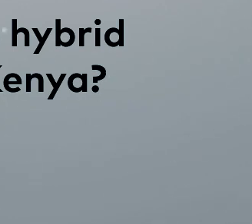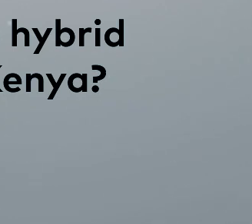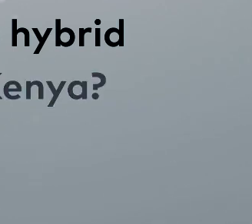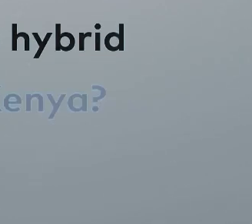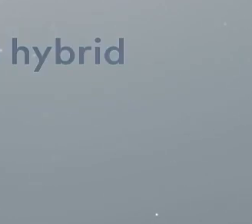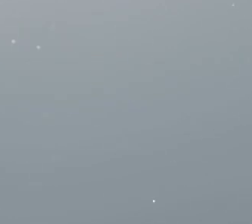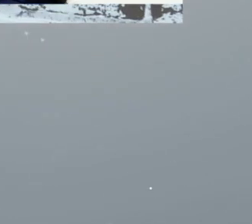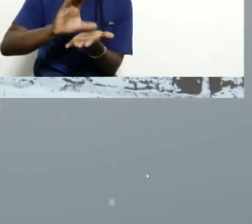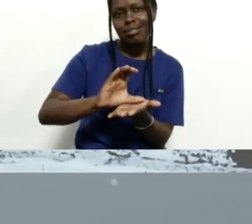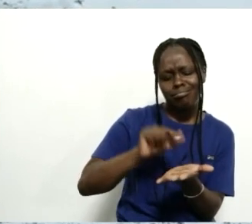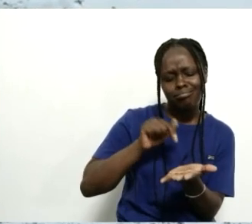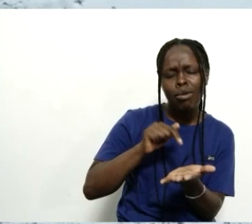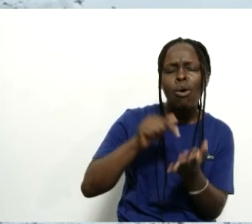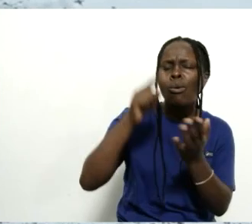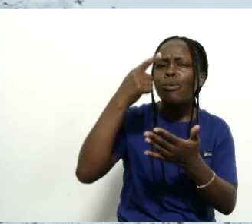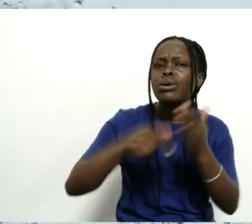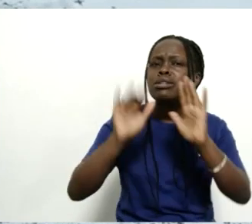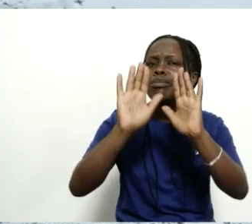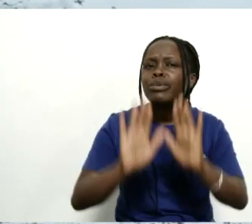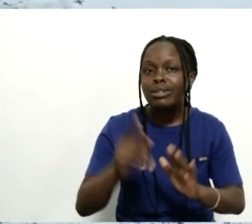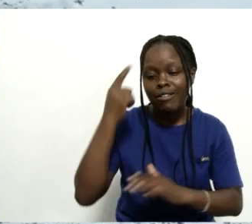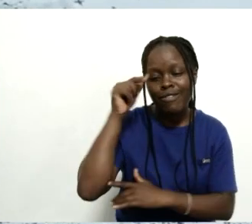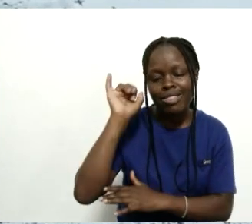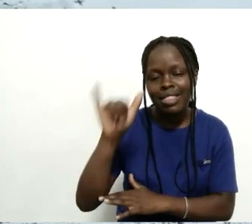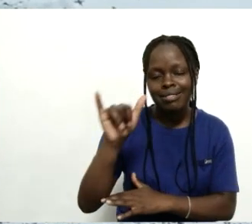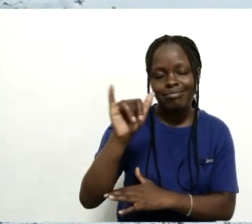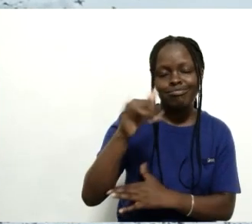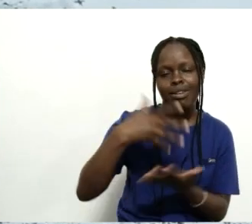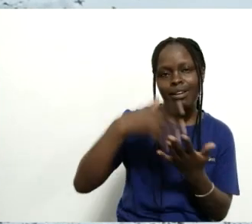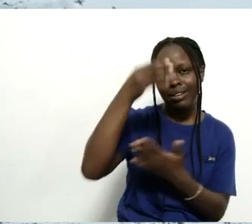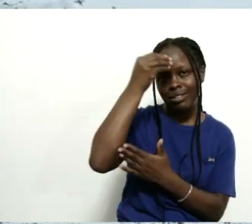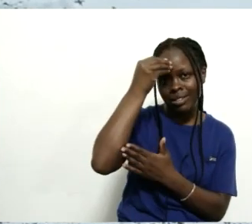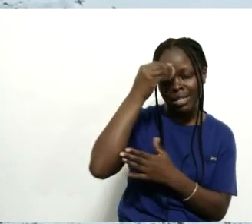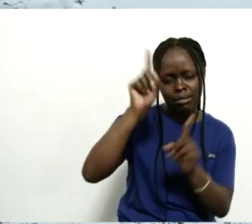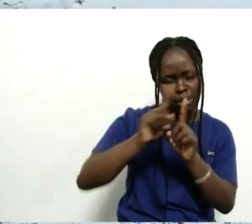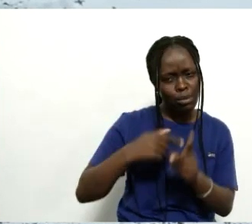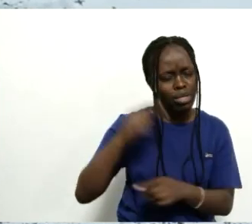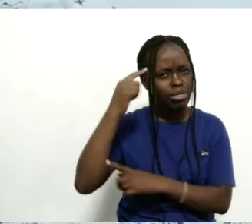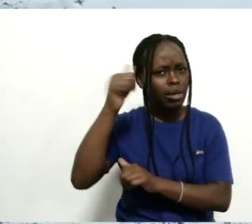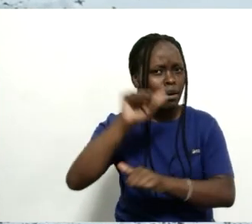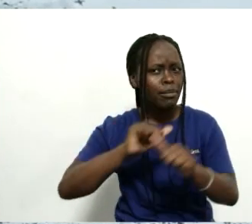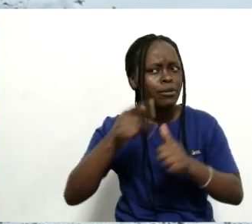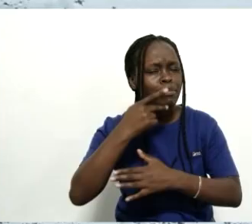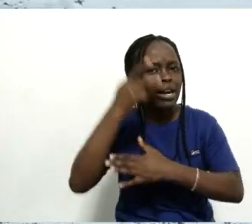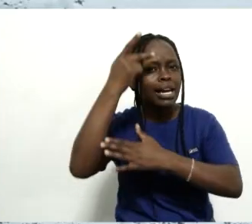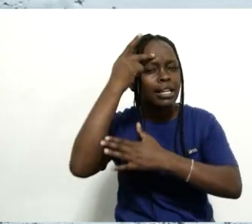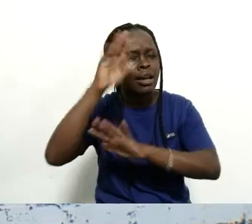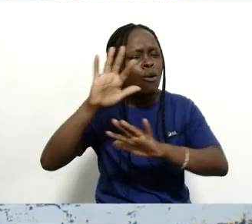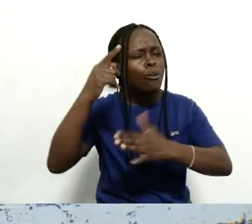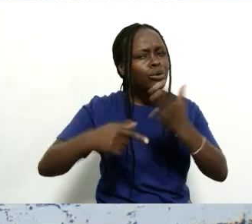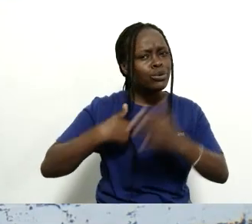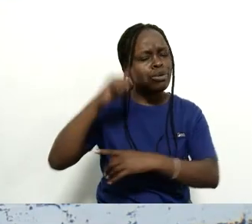sustainable and really scalable. I think the challenge is really having the learner at the